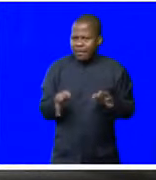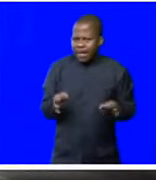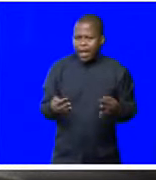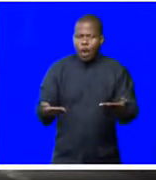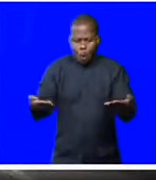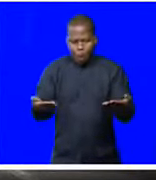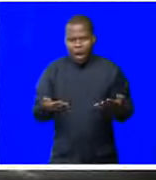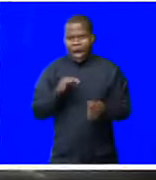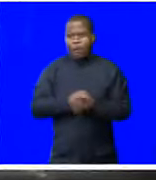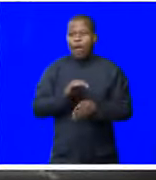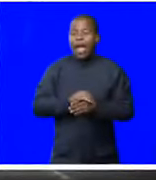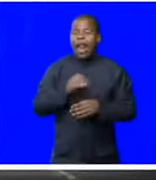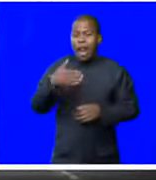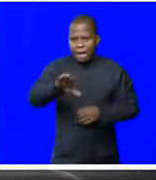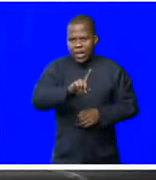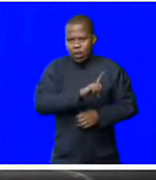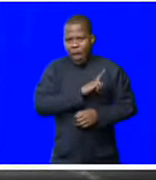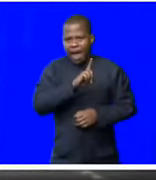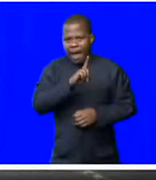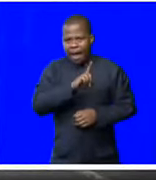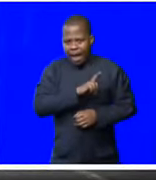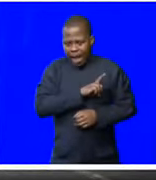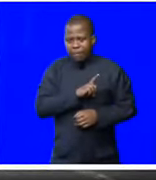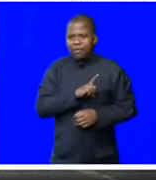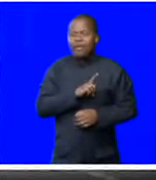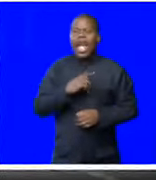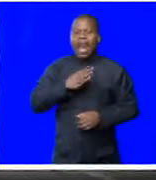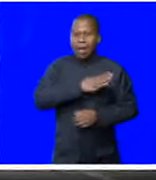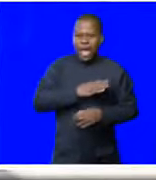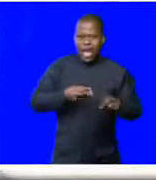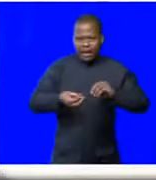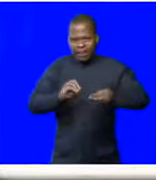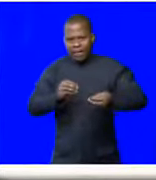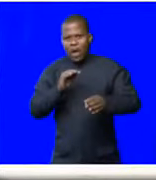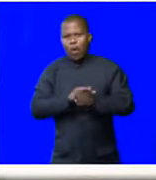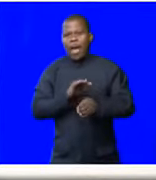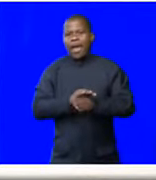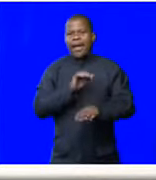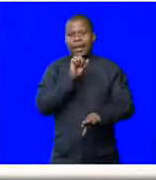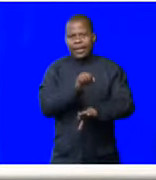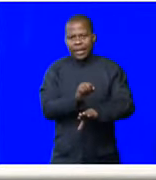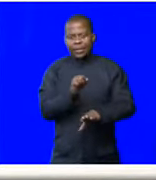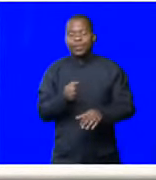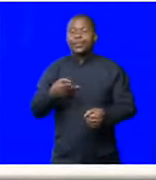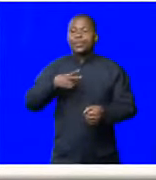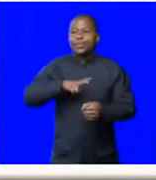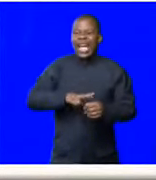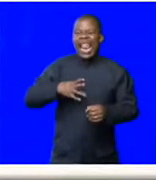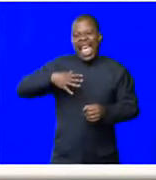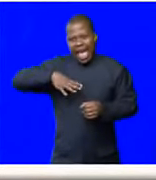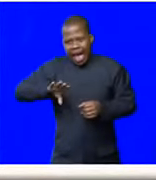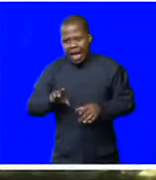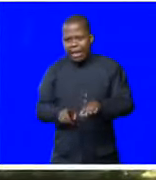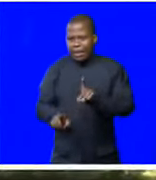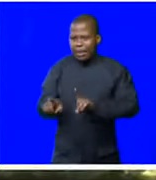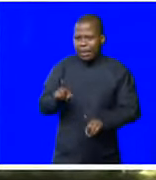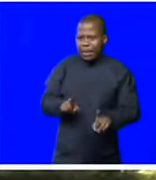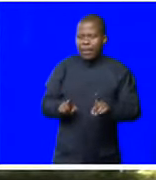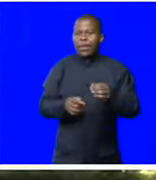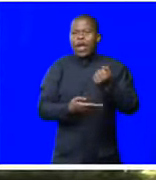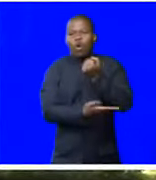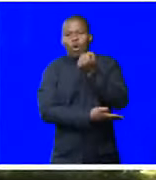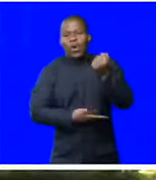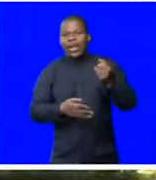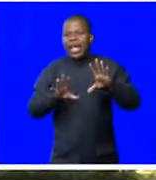that the ex-convicts would have been rehabilitated and served their sentence. Some of the ex-inmates are,